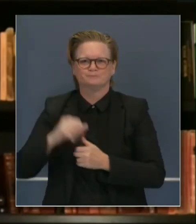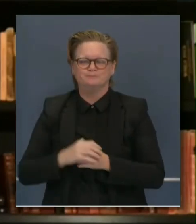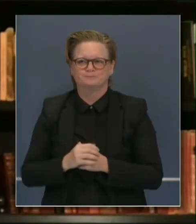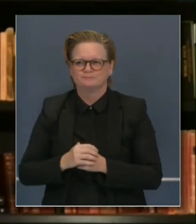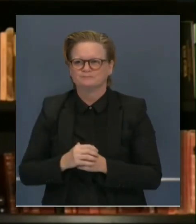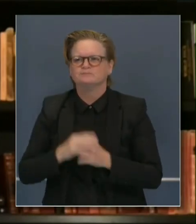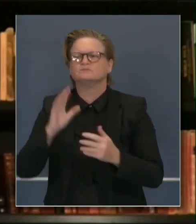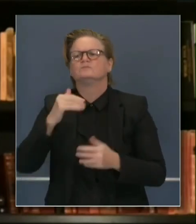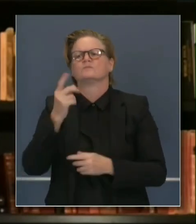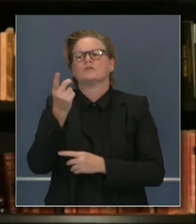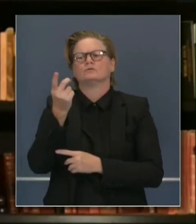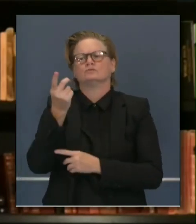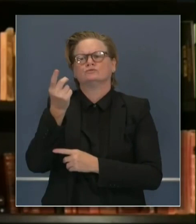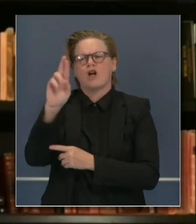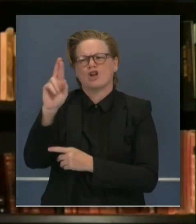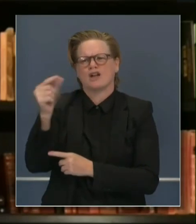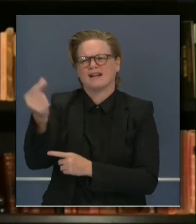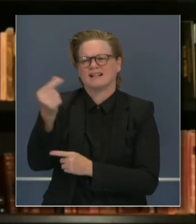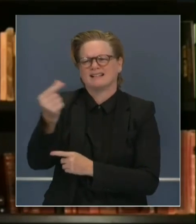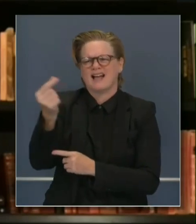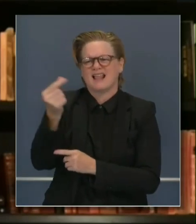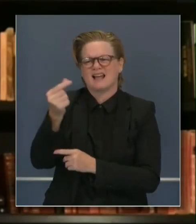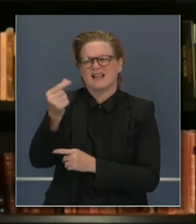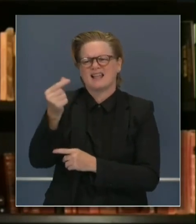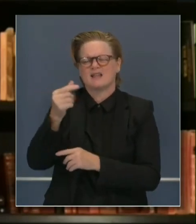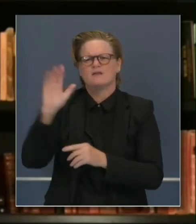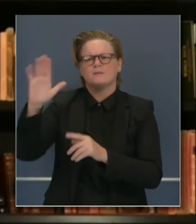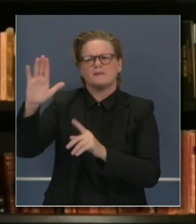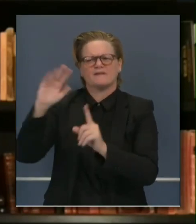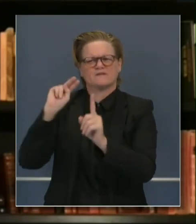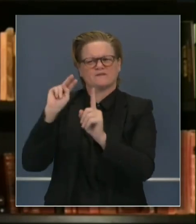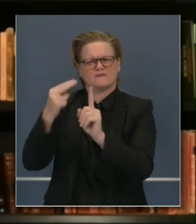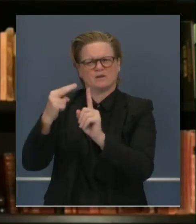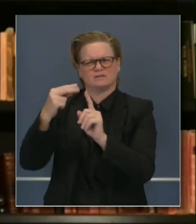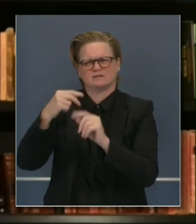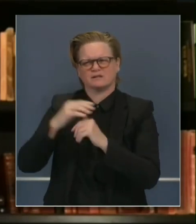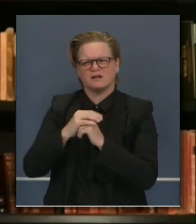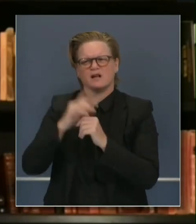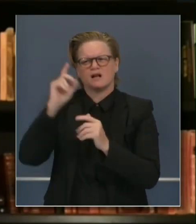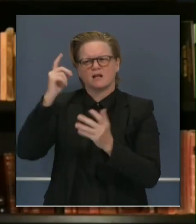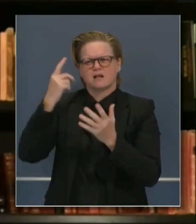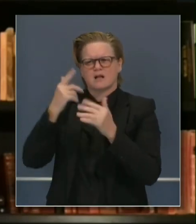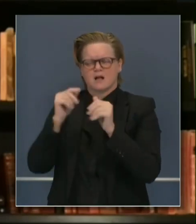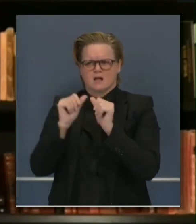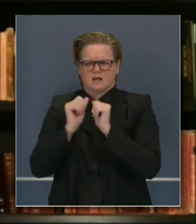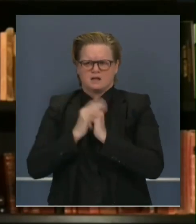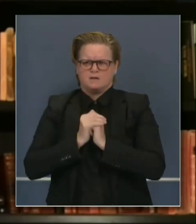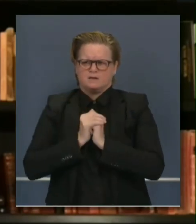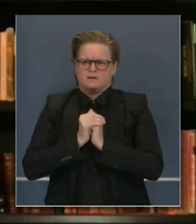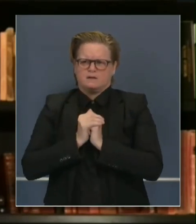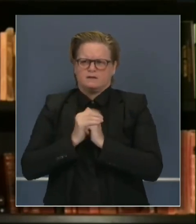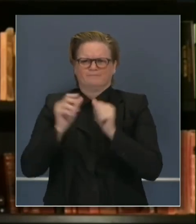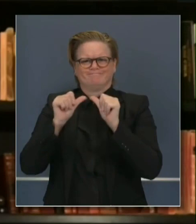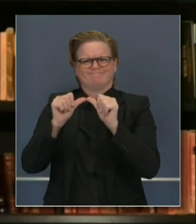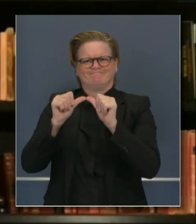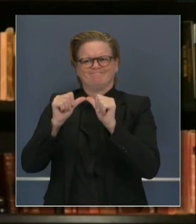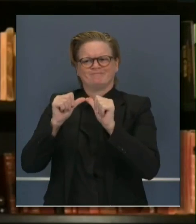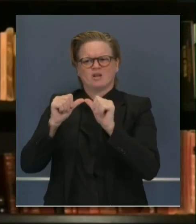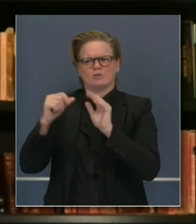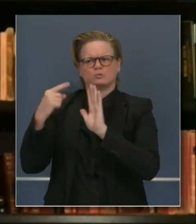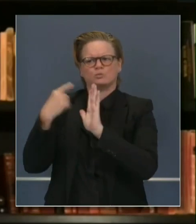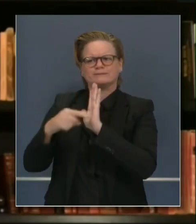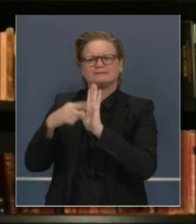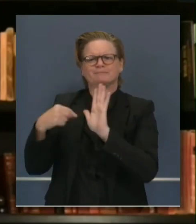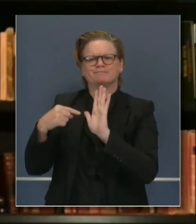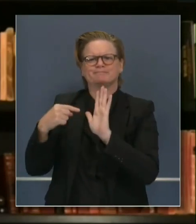as well, but first, from your perspective, there is a continuing criticism, I'm sure you're aware of, that people don't seem to